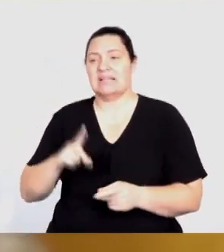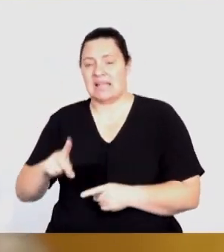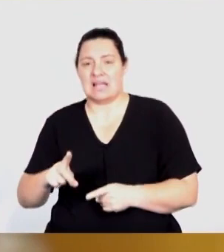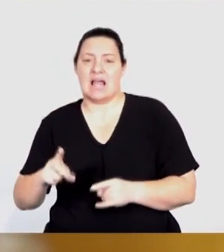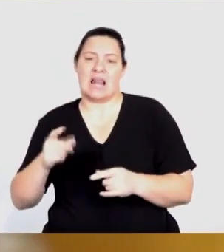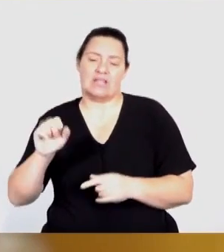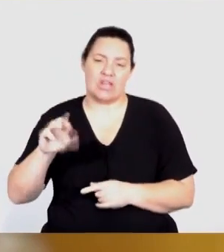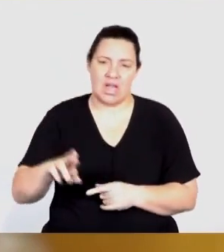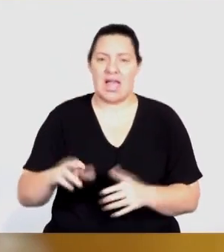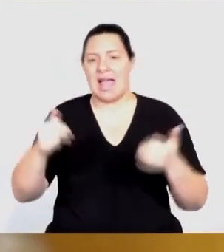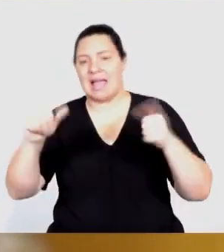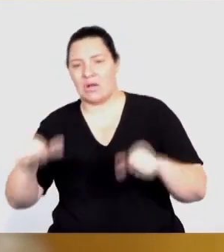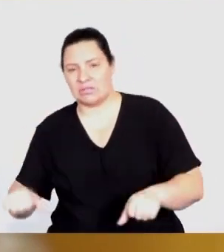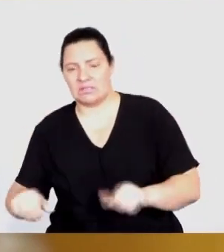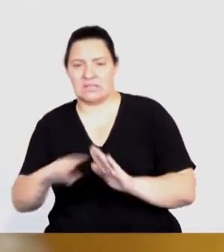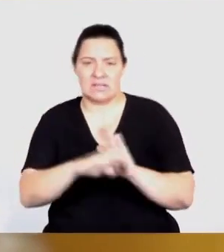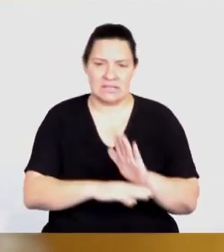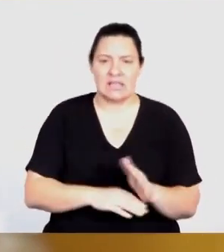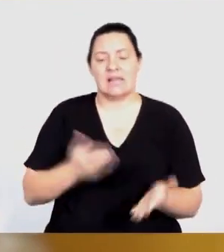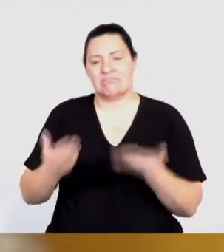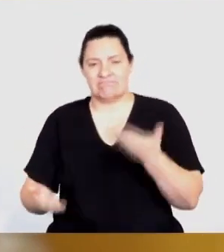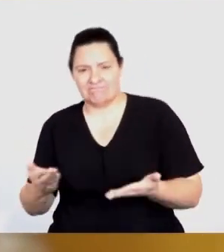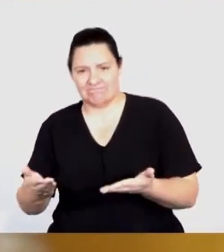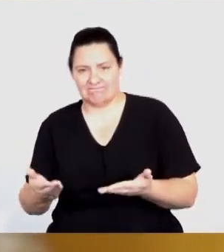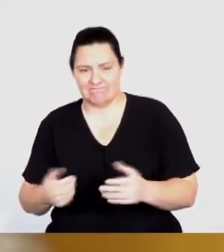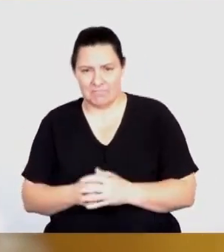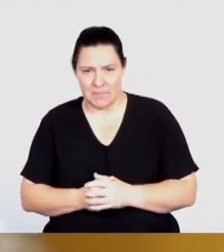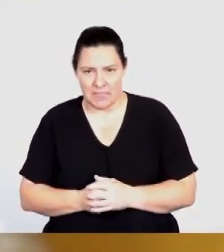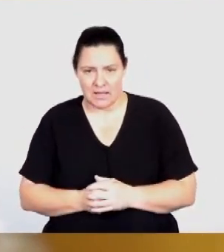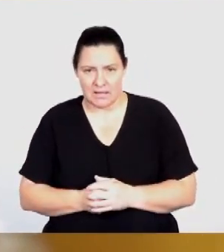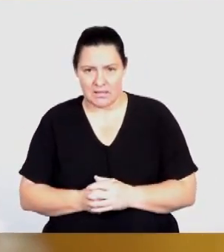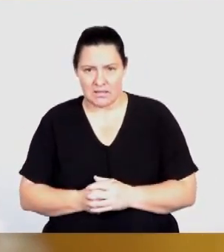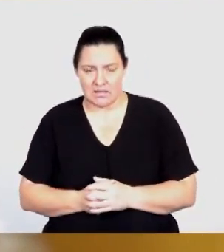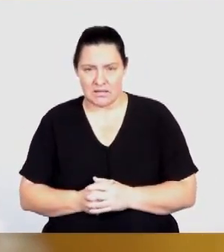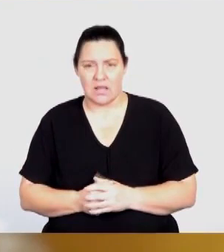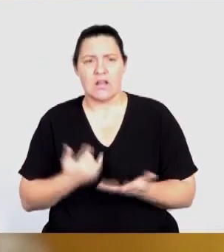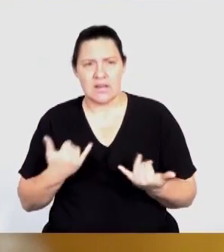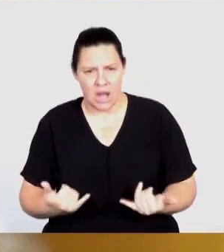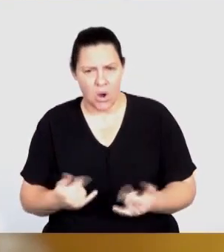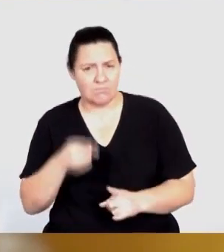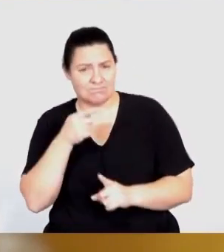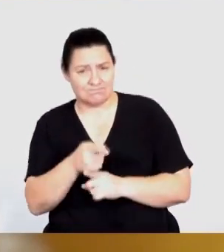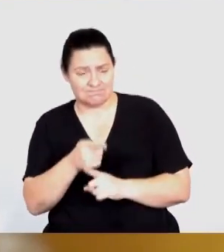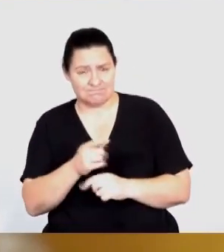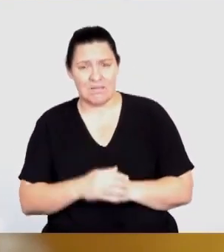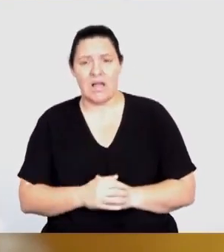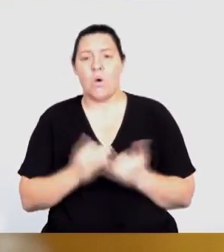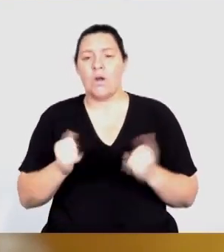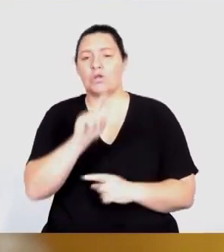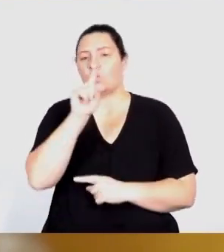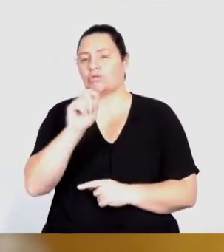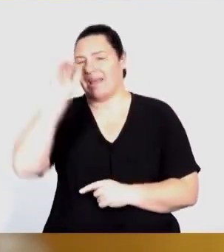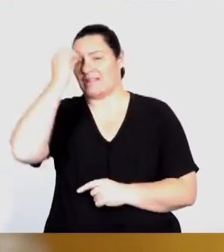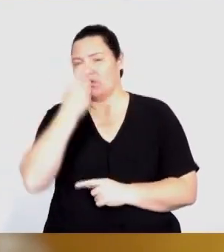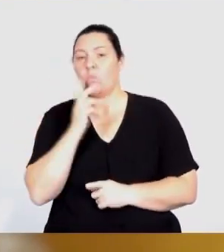the debtors ledger, the accounting equation. Not to forget the debtors list as well. So with me here, I have a very interesting question. In